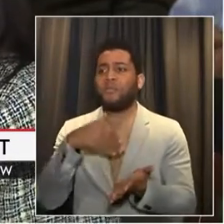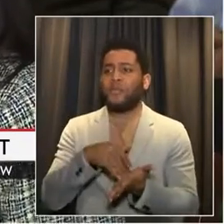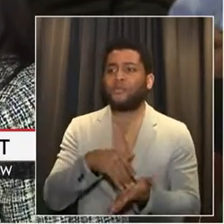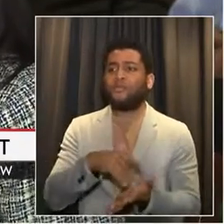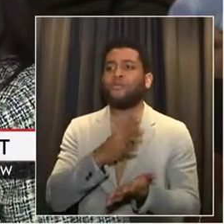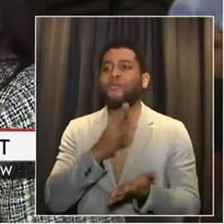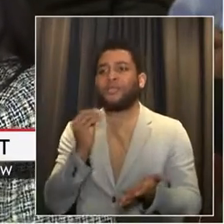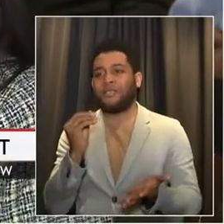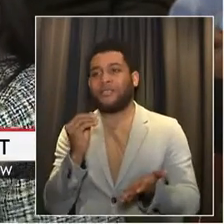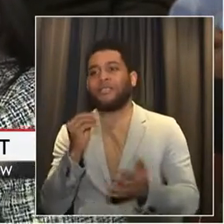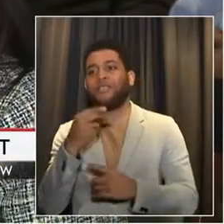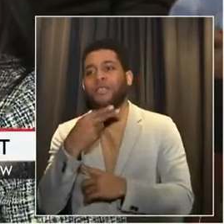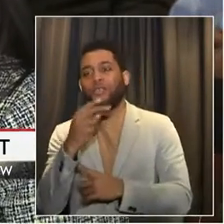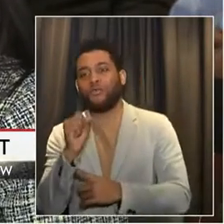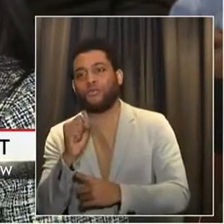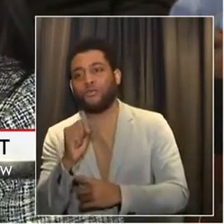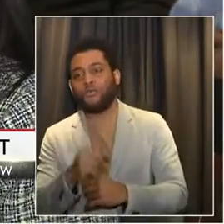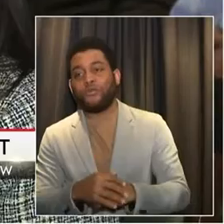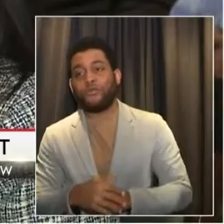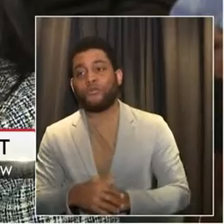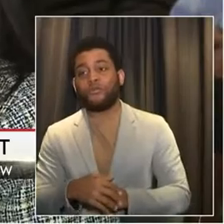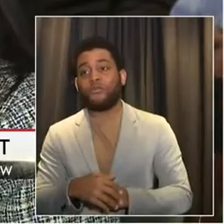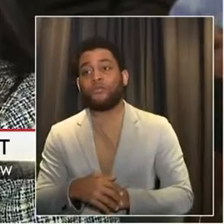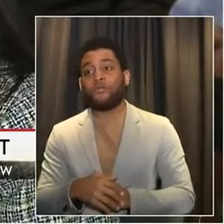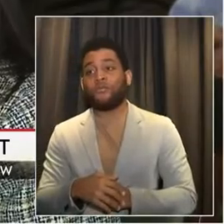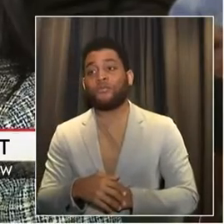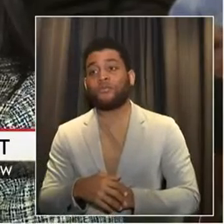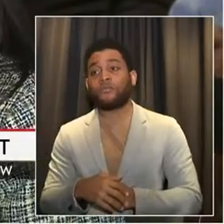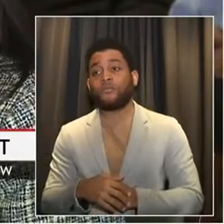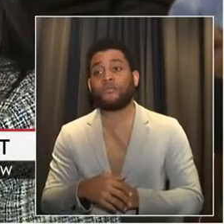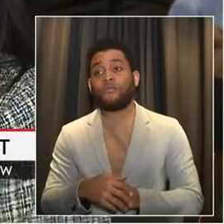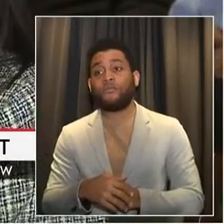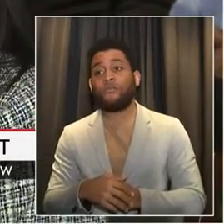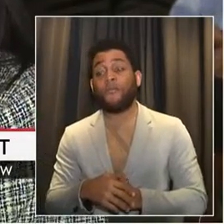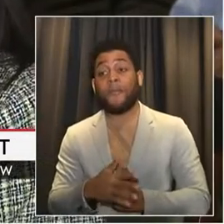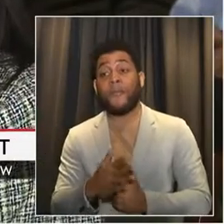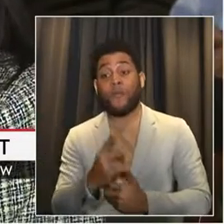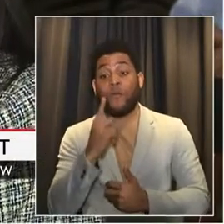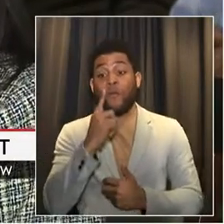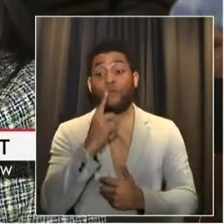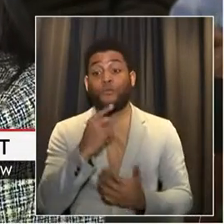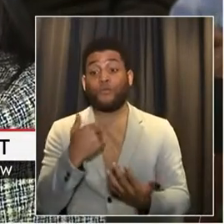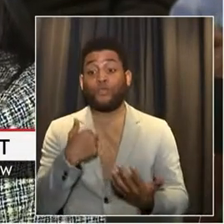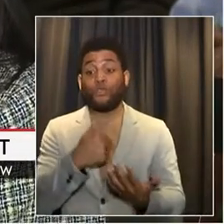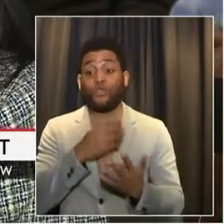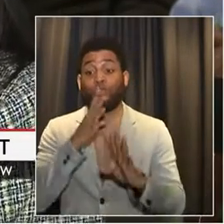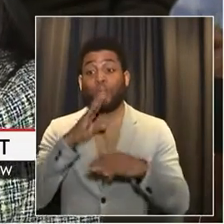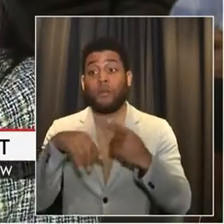made. One, we talk about accountability. Well, it's important that we're holding ourselves and those who are